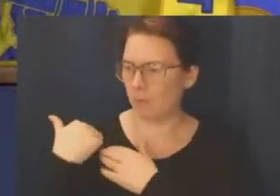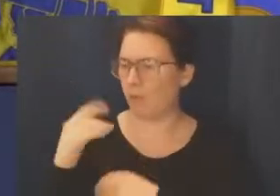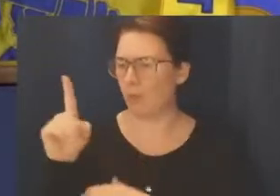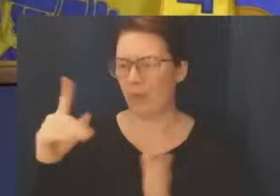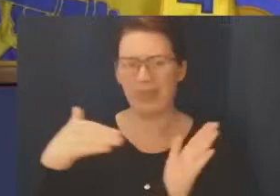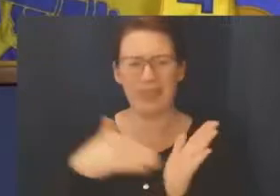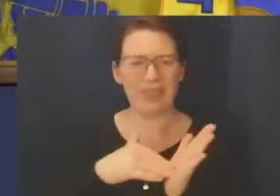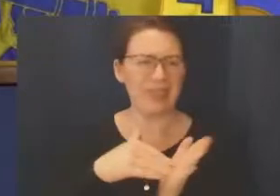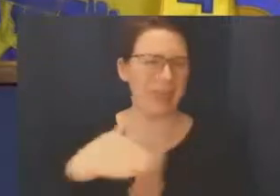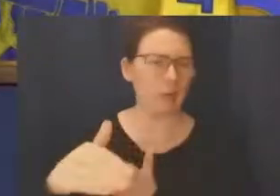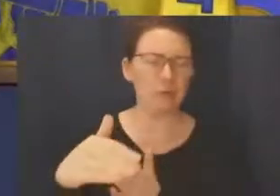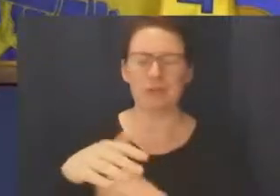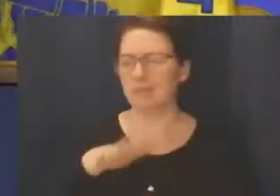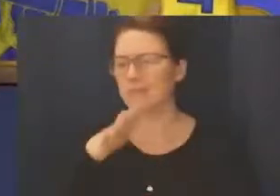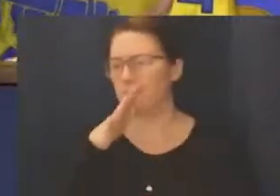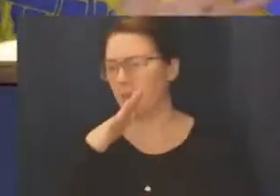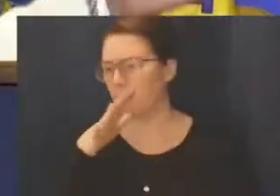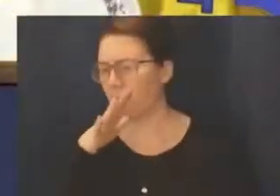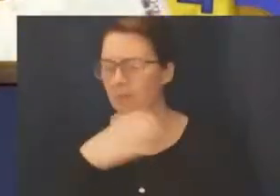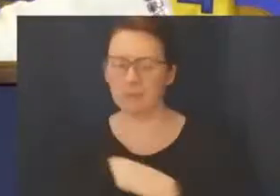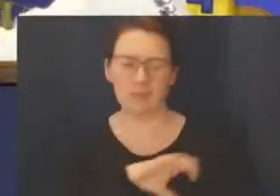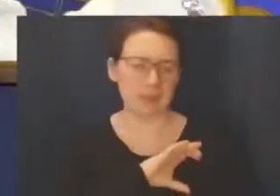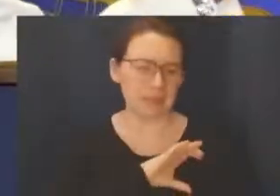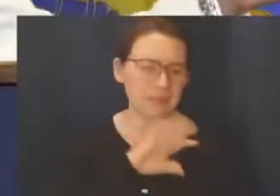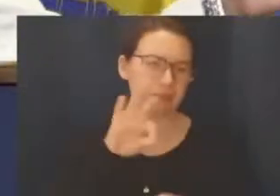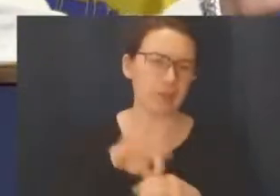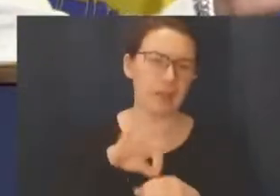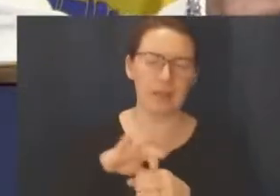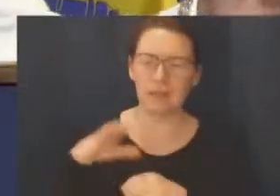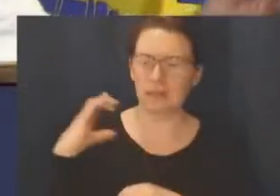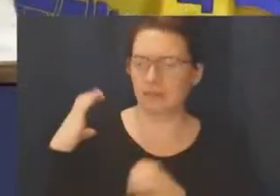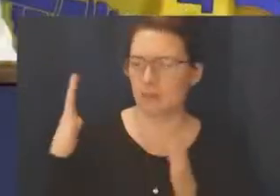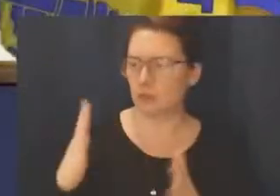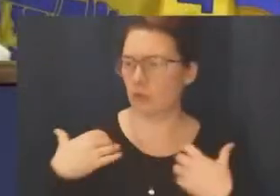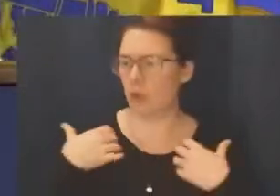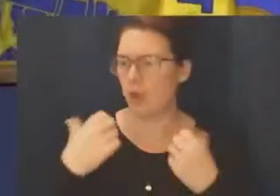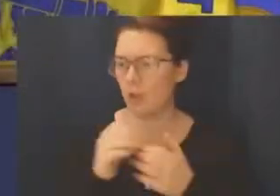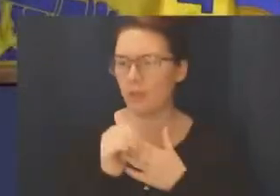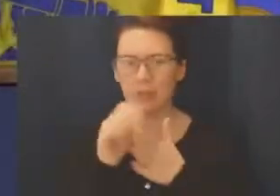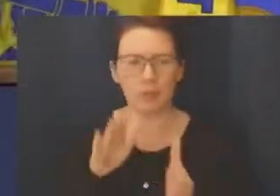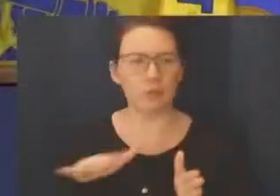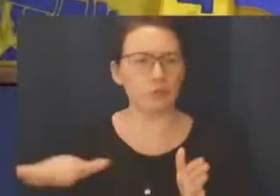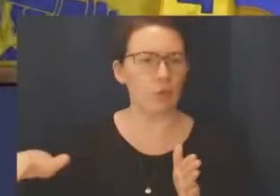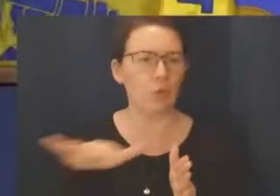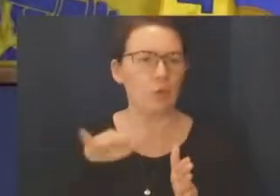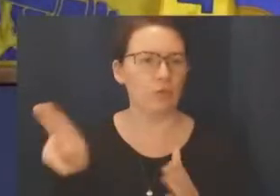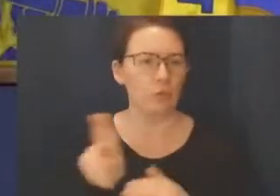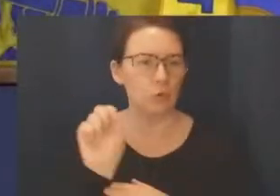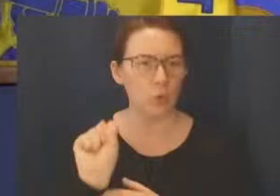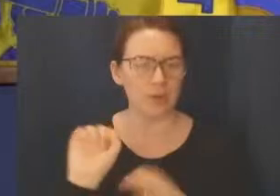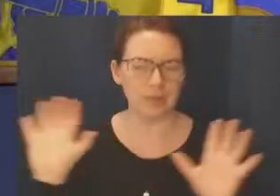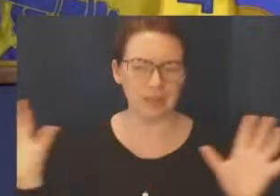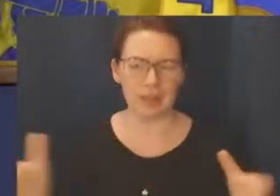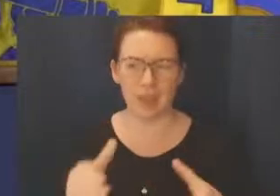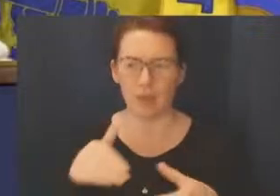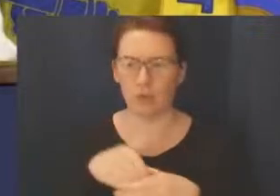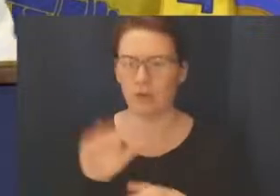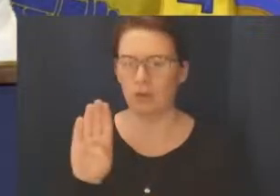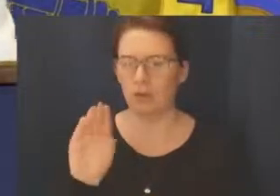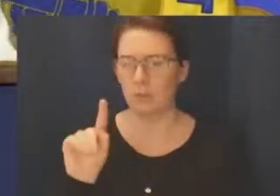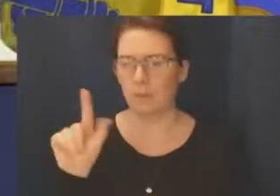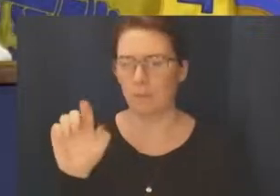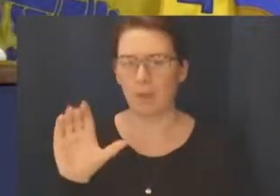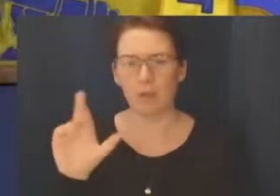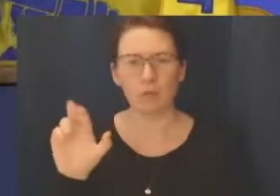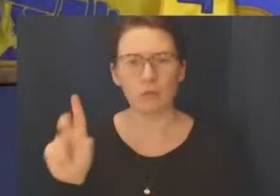children, elected officials, health leaders from across the nation gathered in Battle Creek, Michigan last fall,